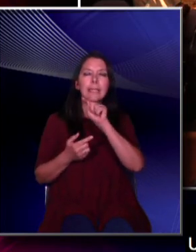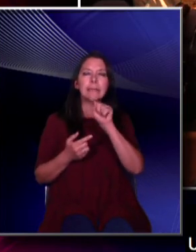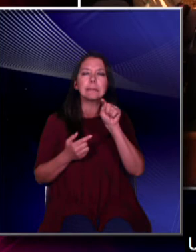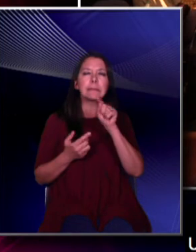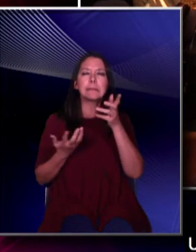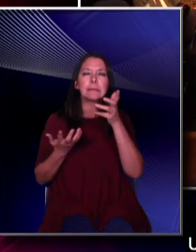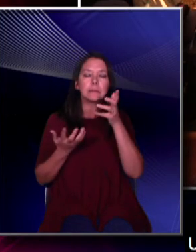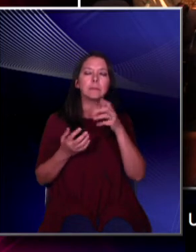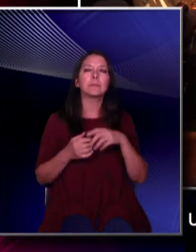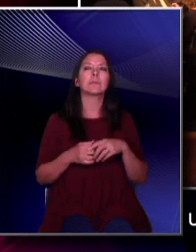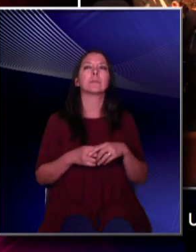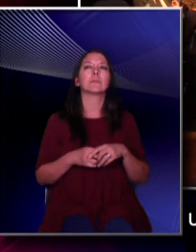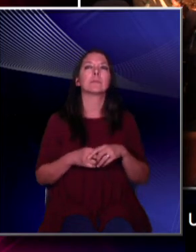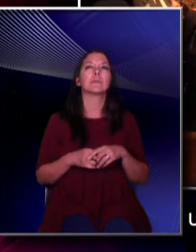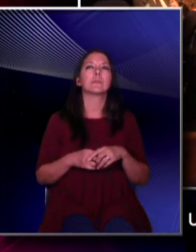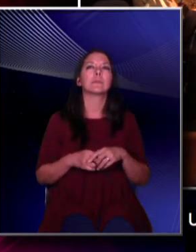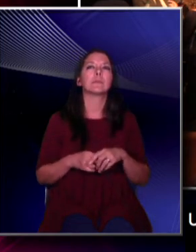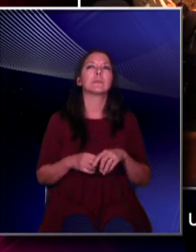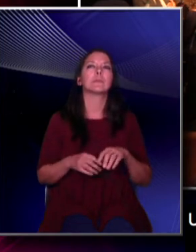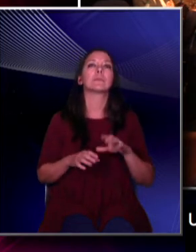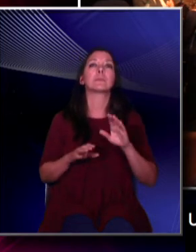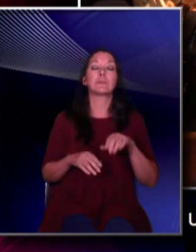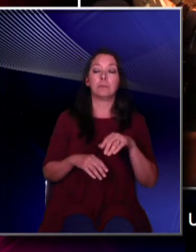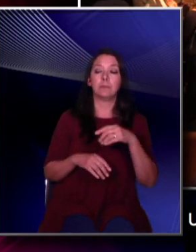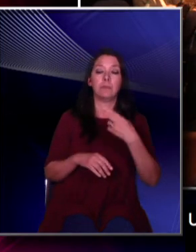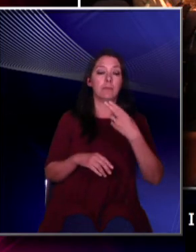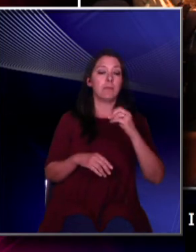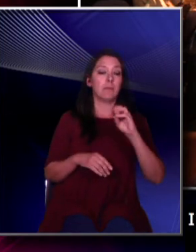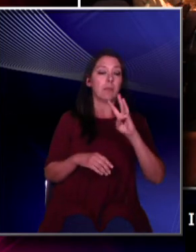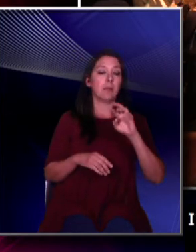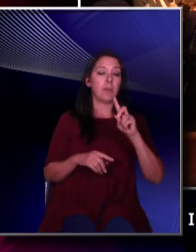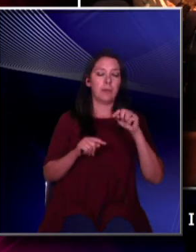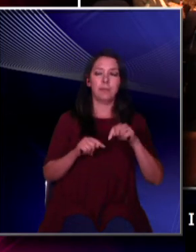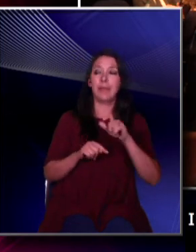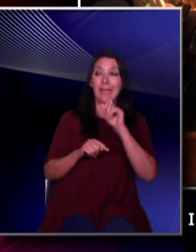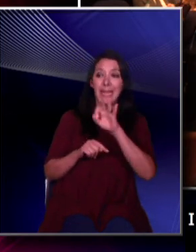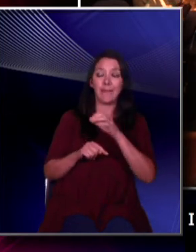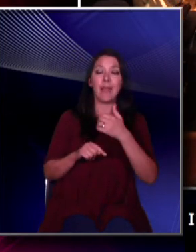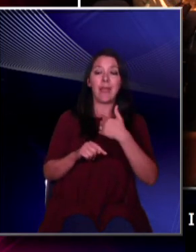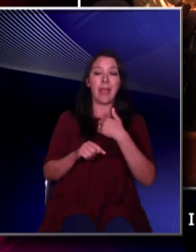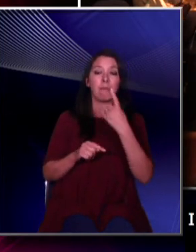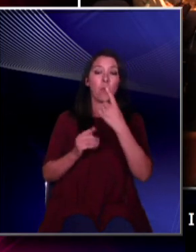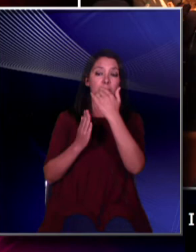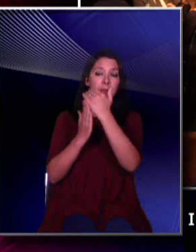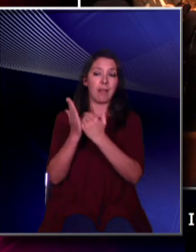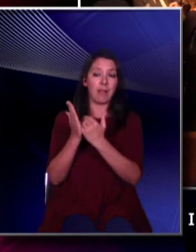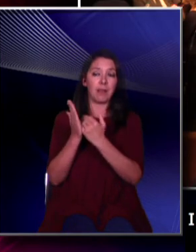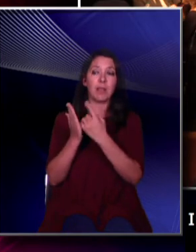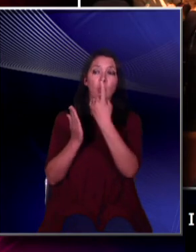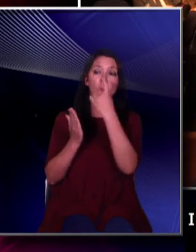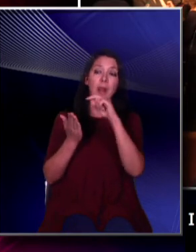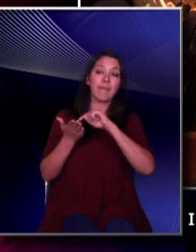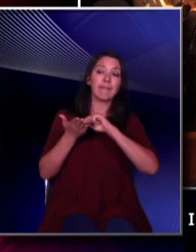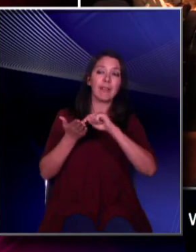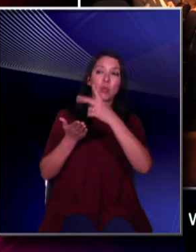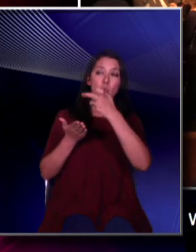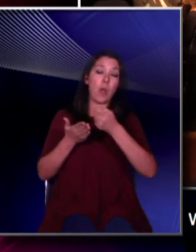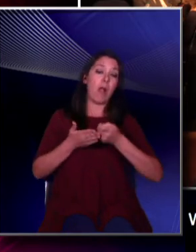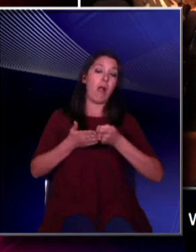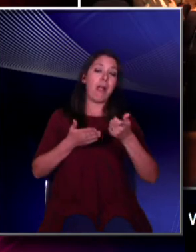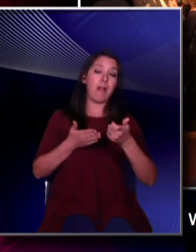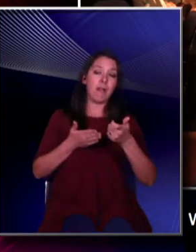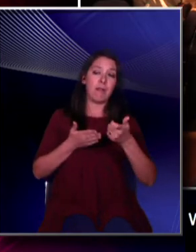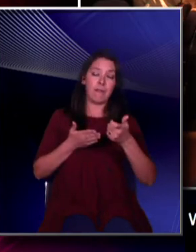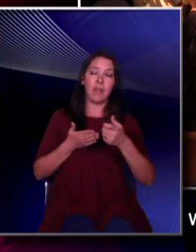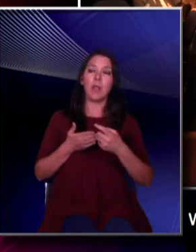Let me see if I can clarify. If there's an agenda item in the consent, Shelley, that you would like to have removed,